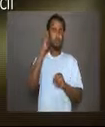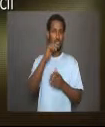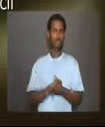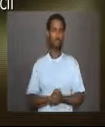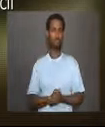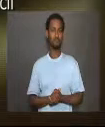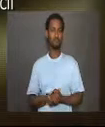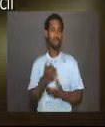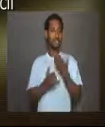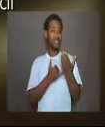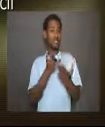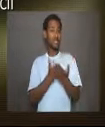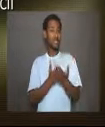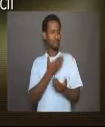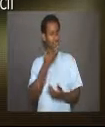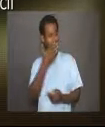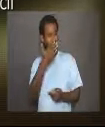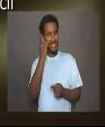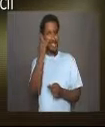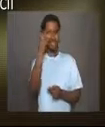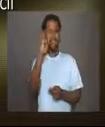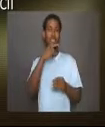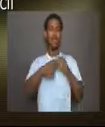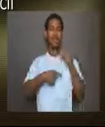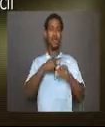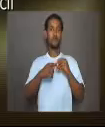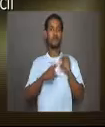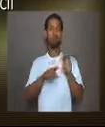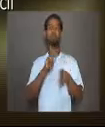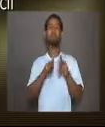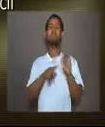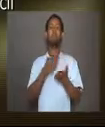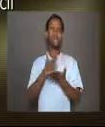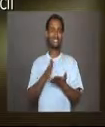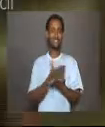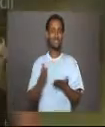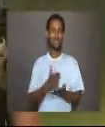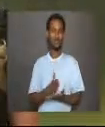These are all excellent ideas about public participation.